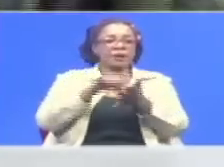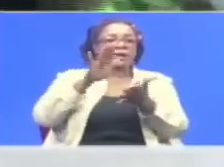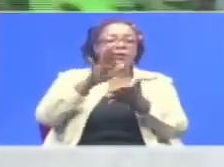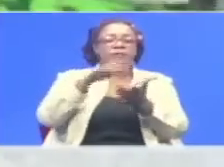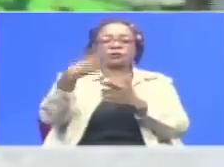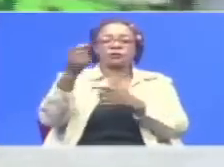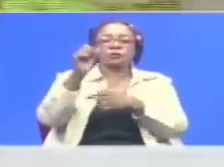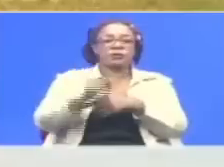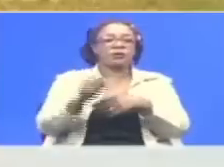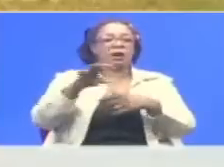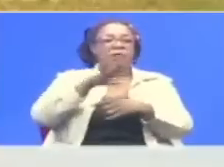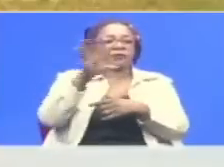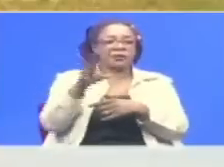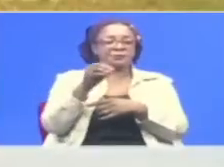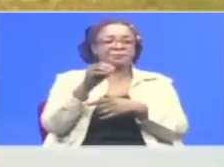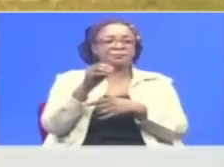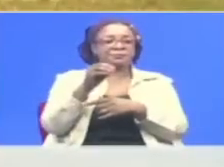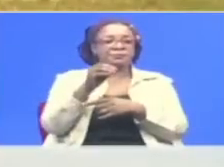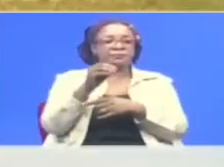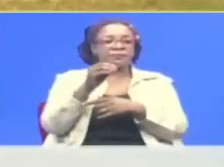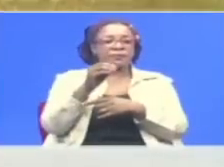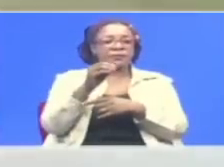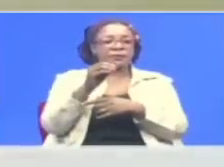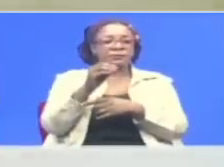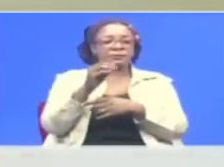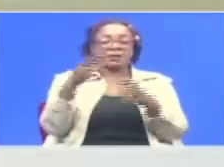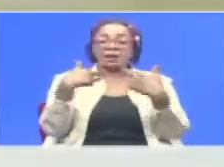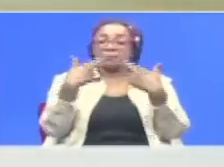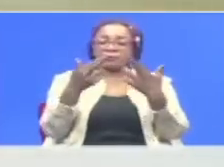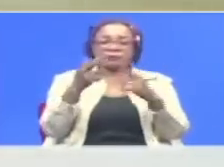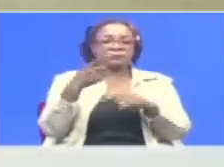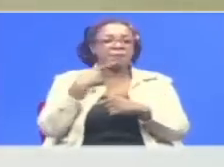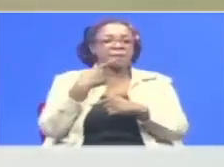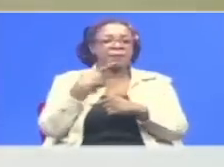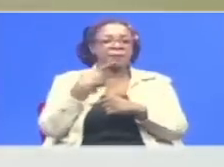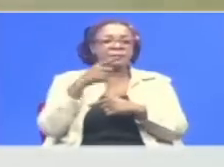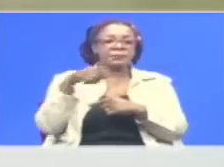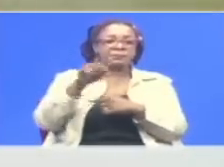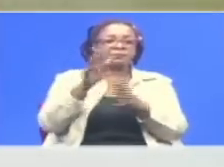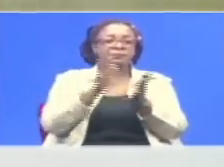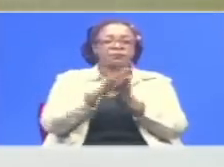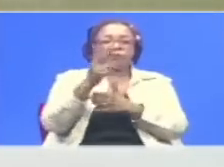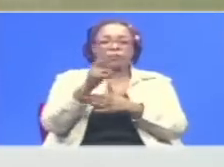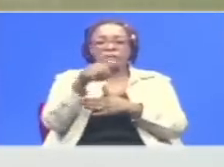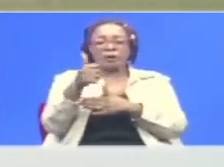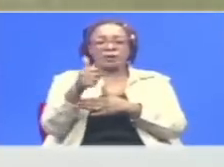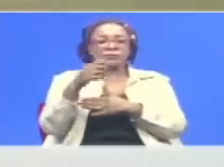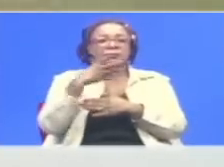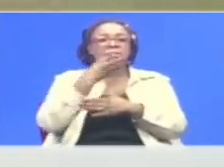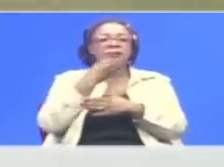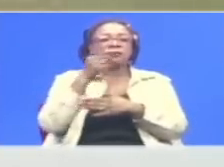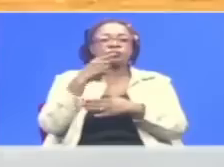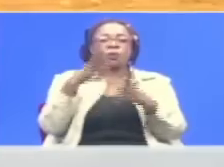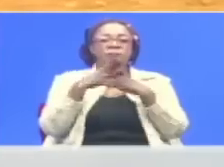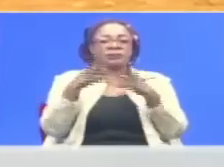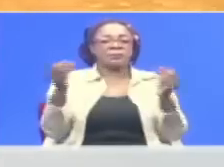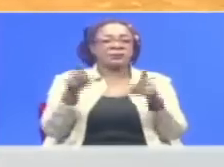South Africa. According to initial reports, he was with two other young men who are thought to have disappeared.